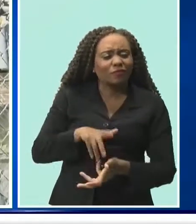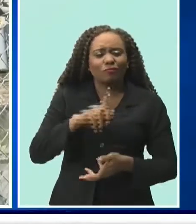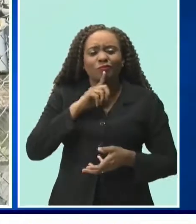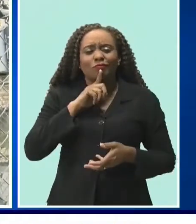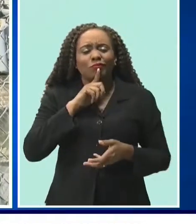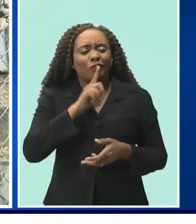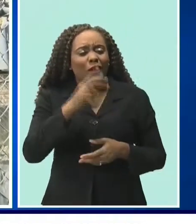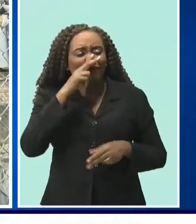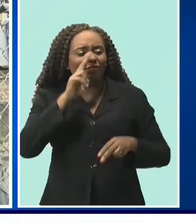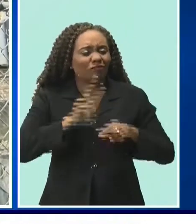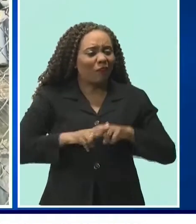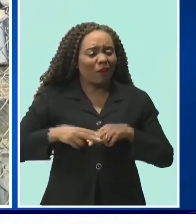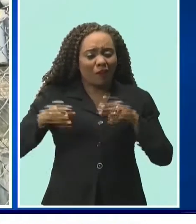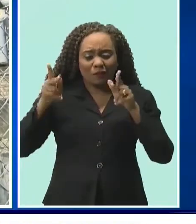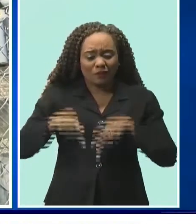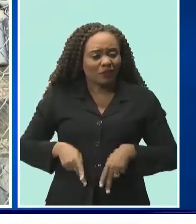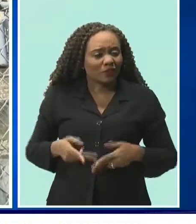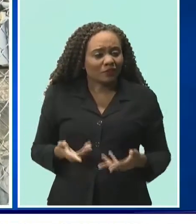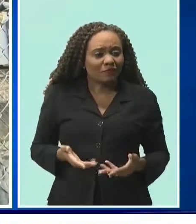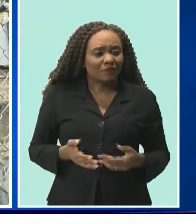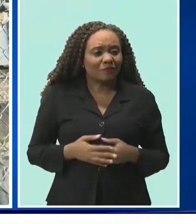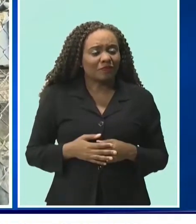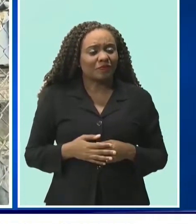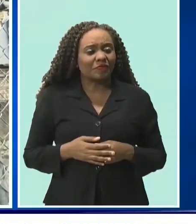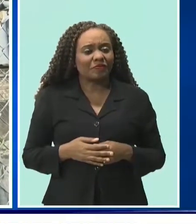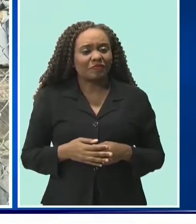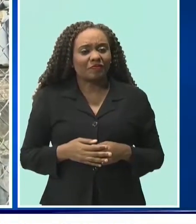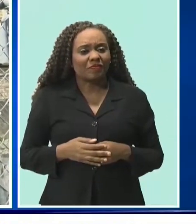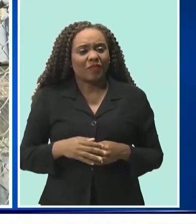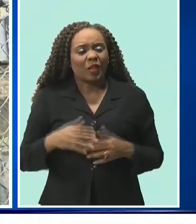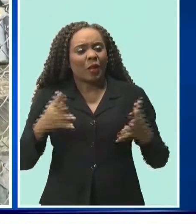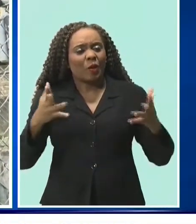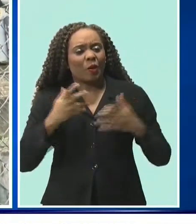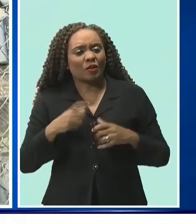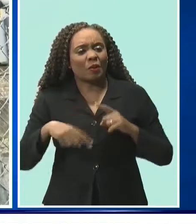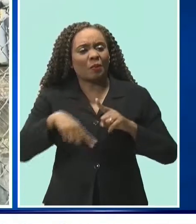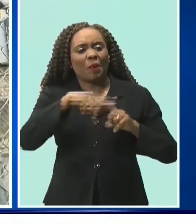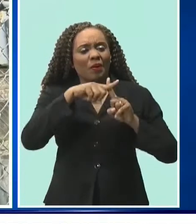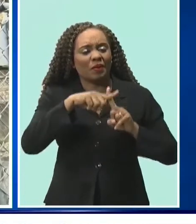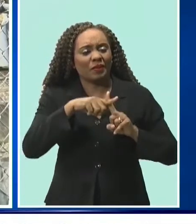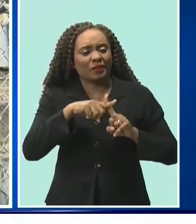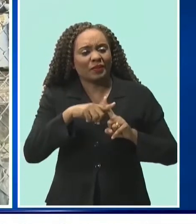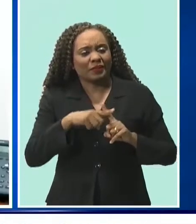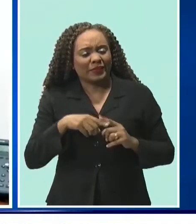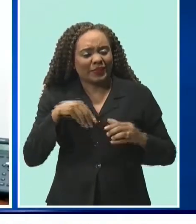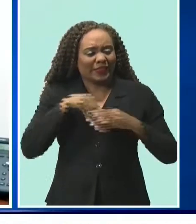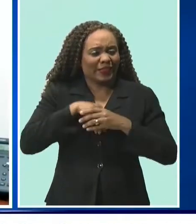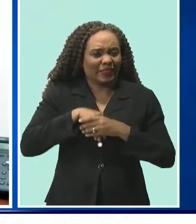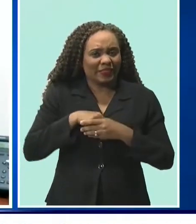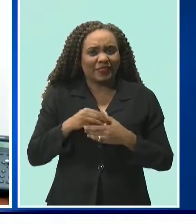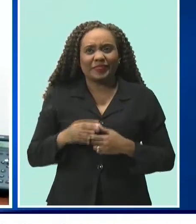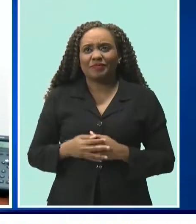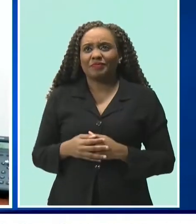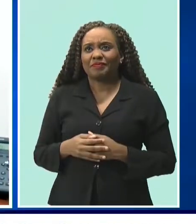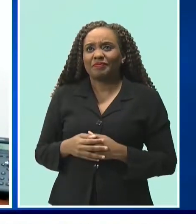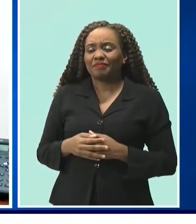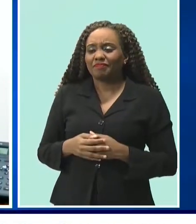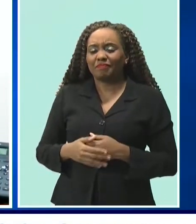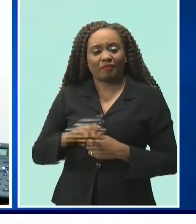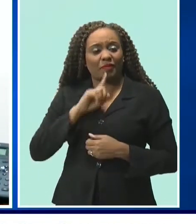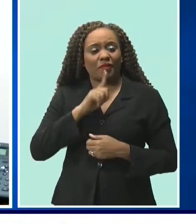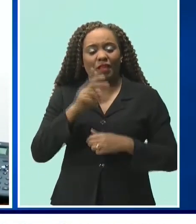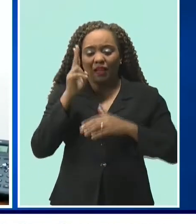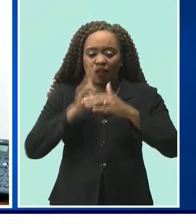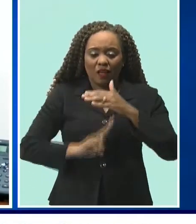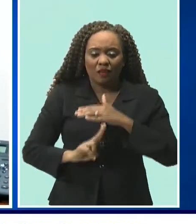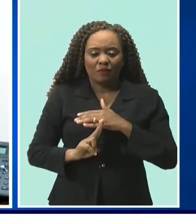know him, he's that guy that he just wants some positive energy that he could go and do his hustle. Very humble, very cool. He